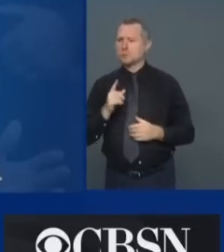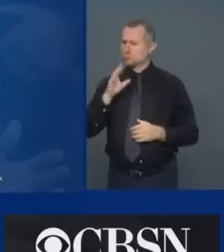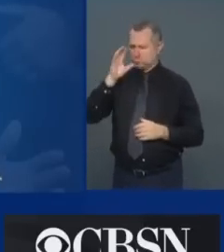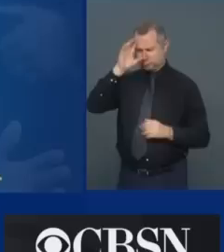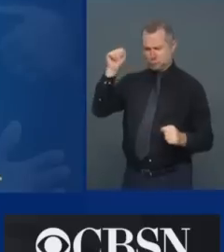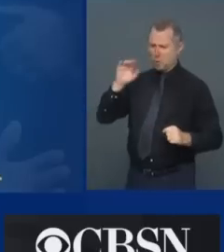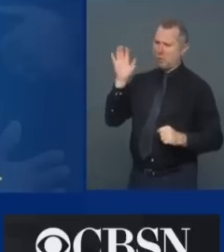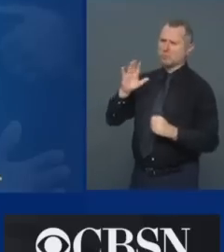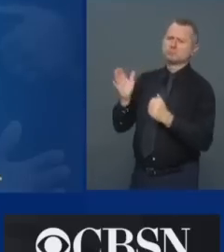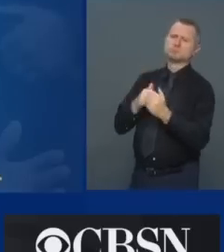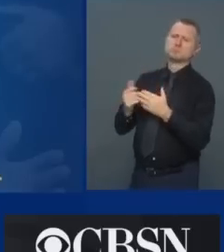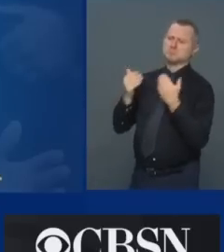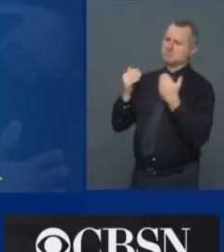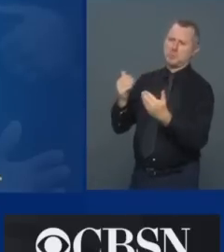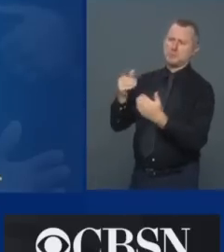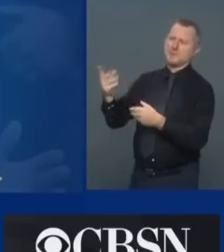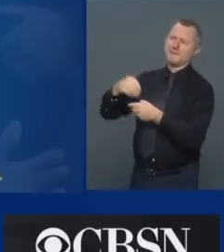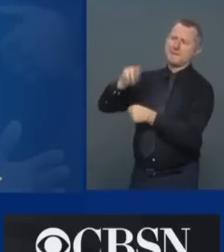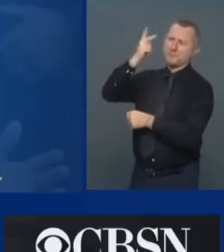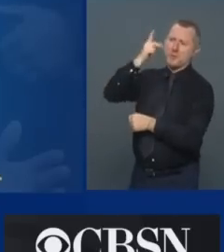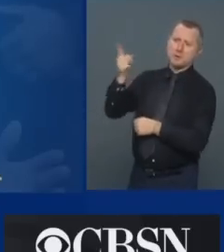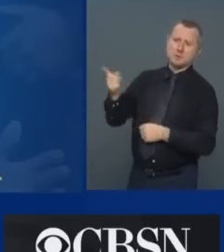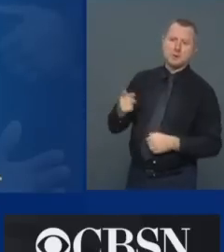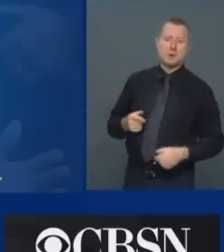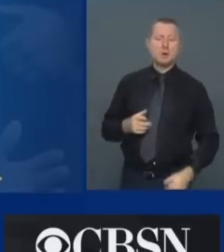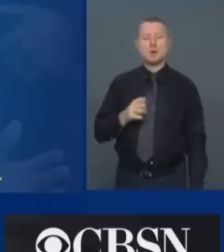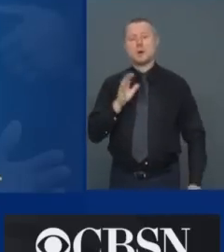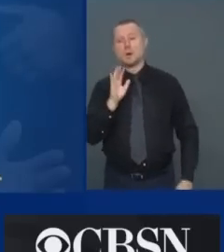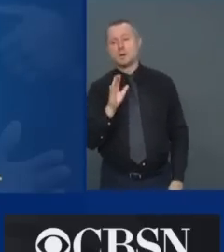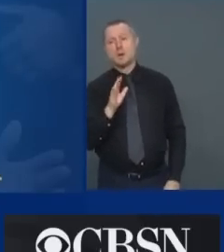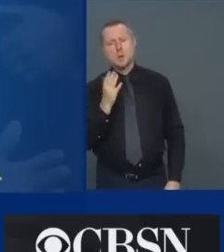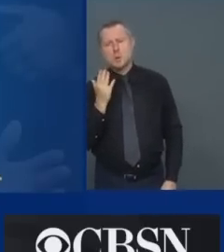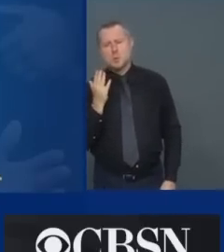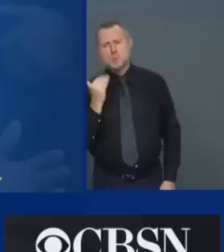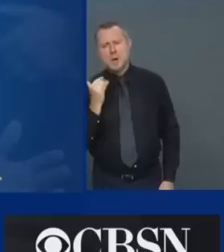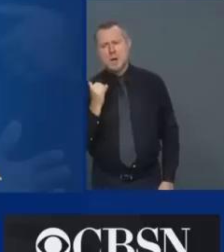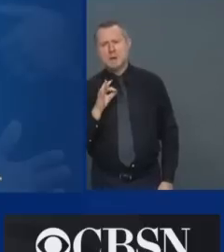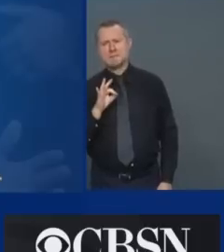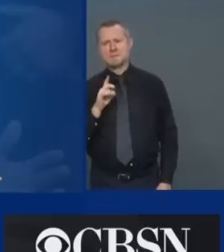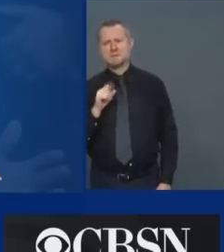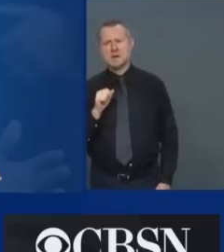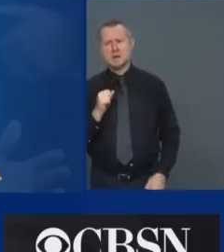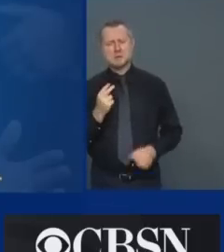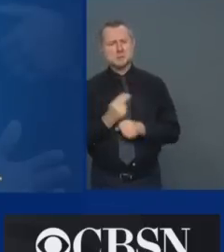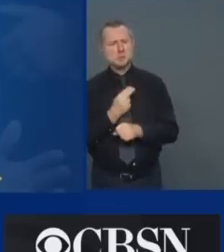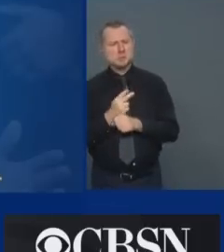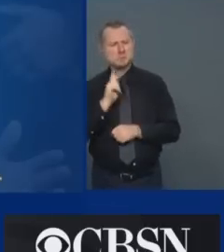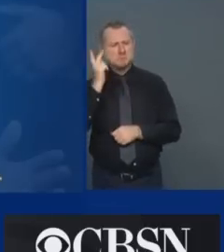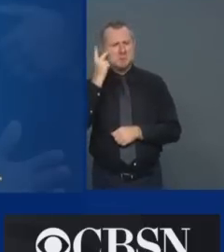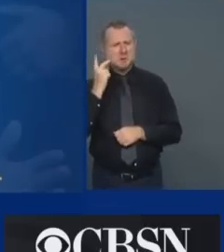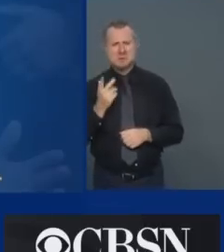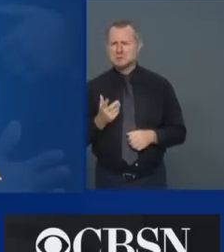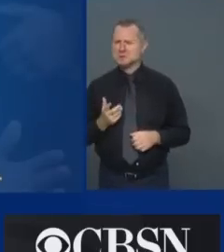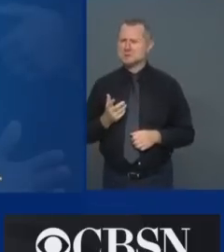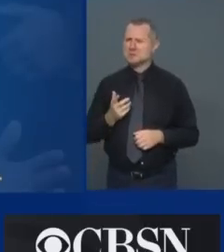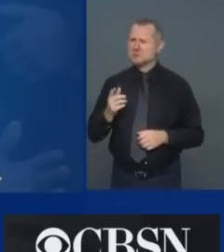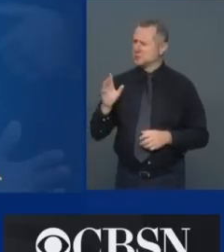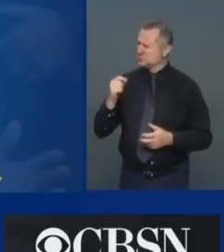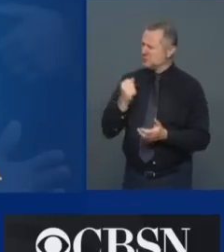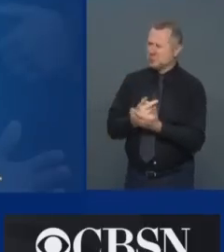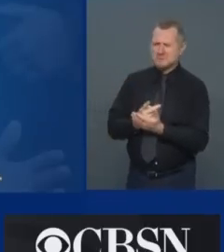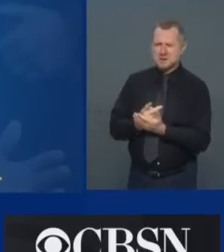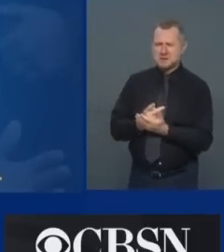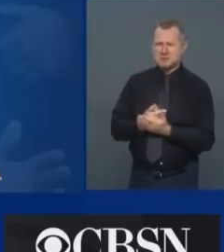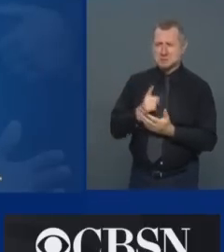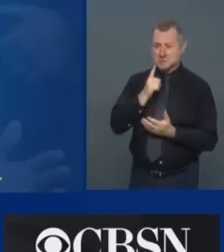FDA be politicizing the approval? Between the president and the FDA,